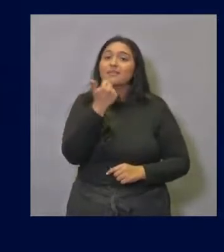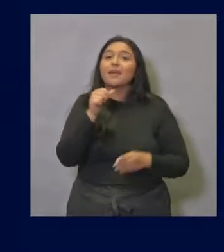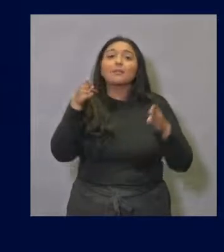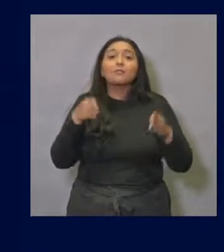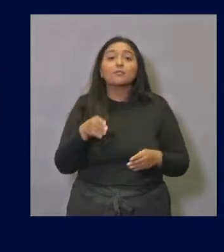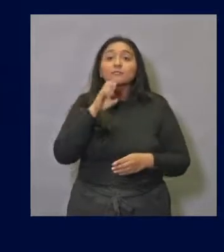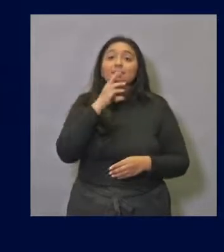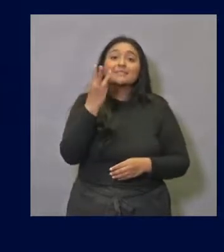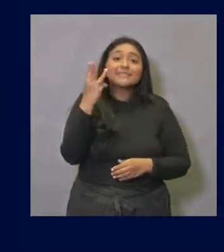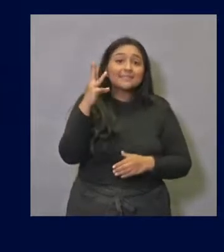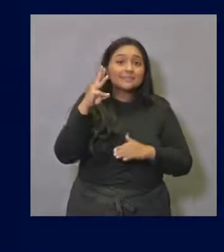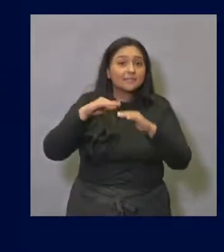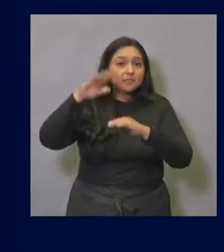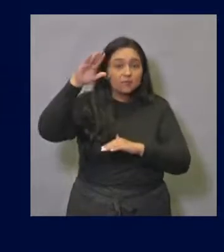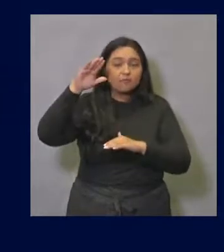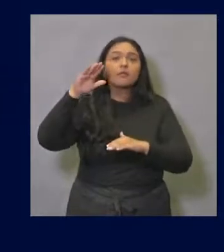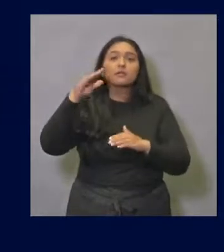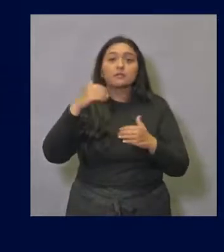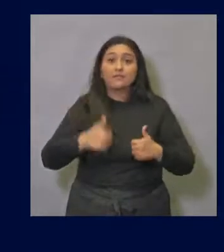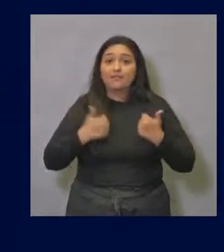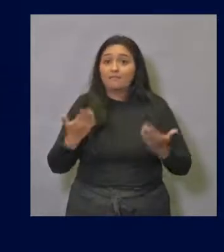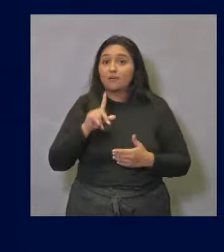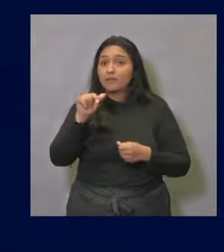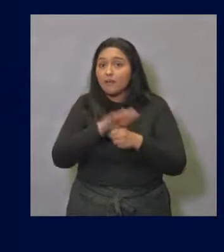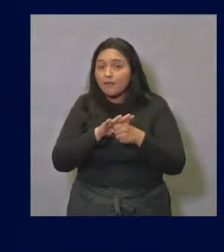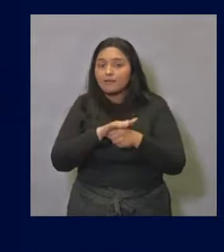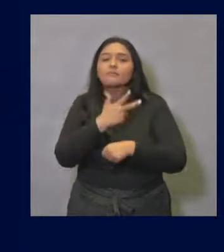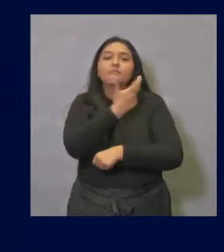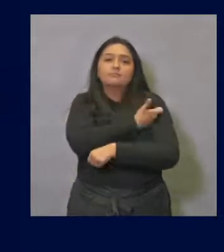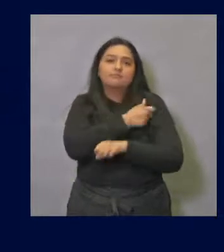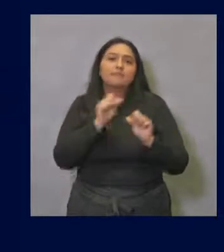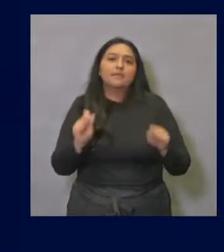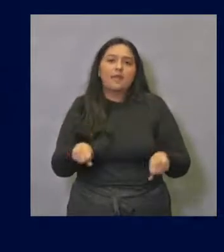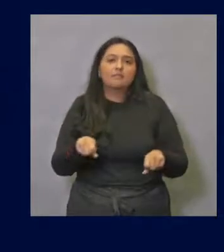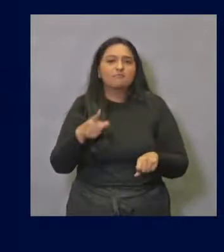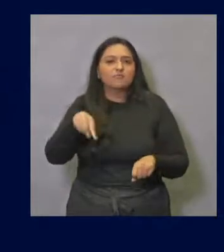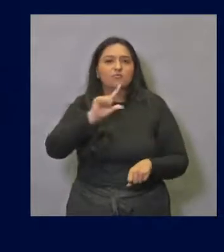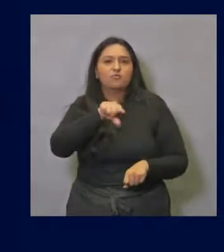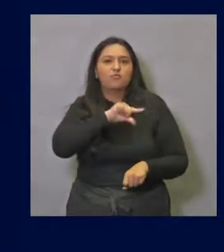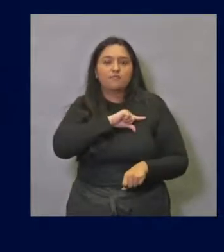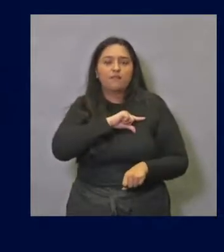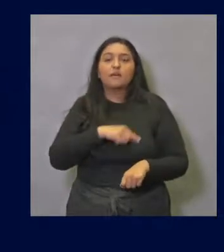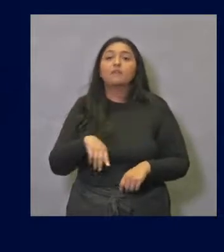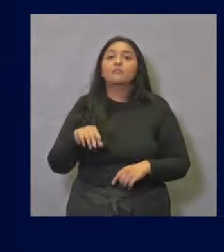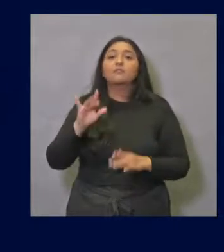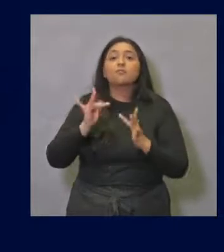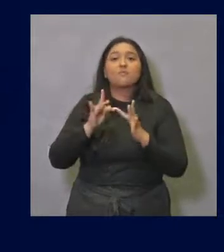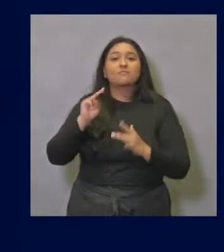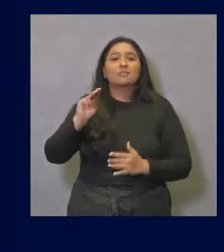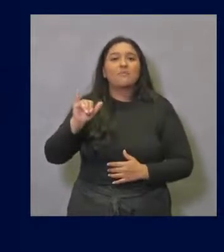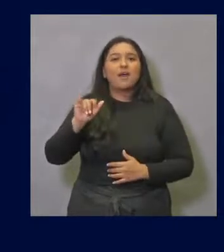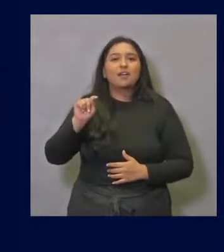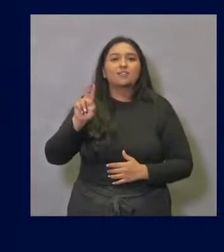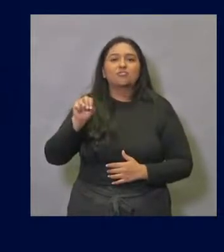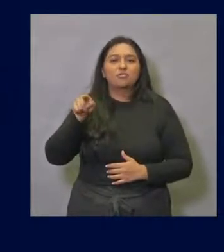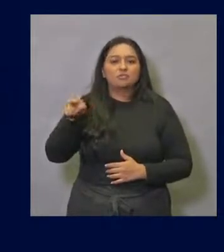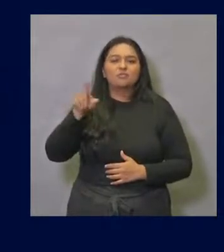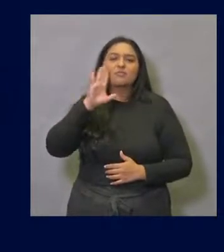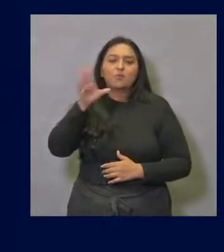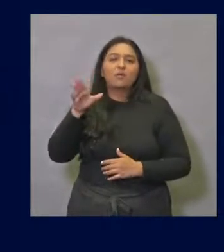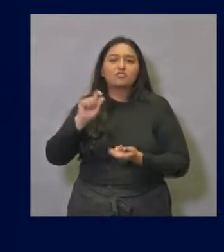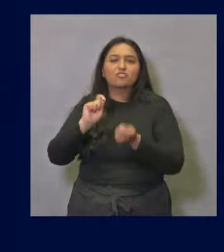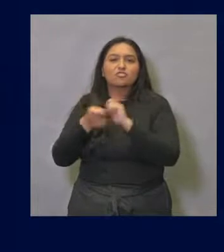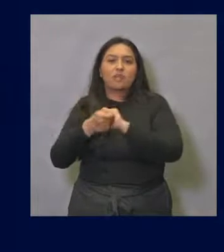LA County is eligible for vaccination. And the My Turn website will be updated on Wednesday to reflect this change